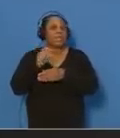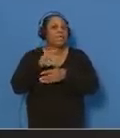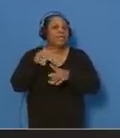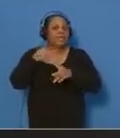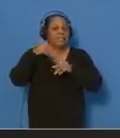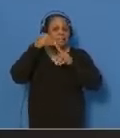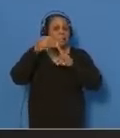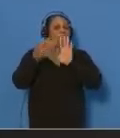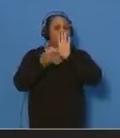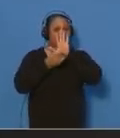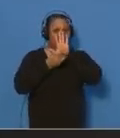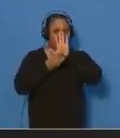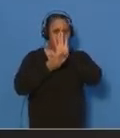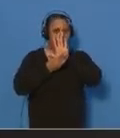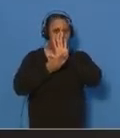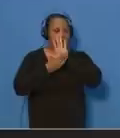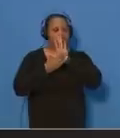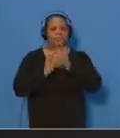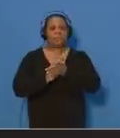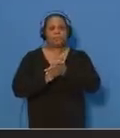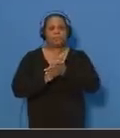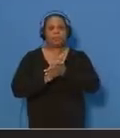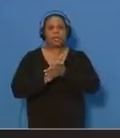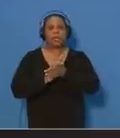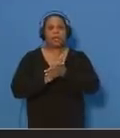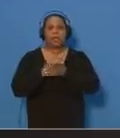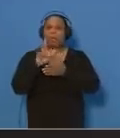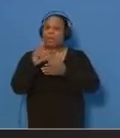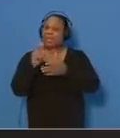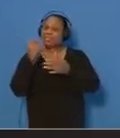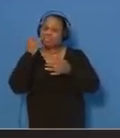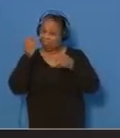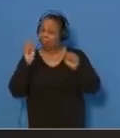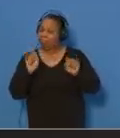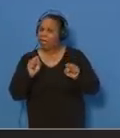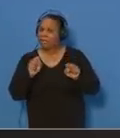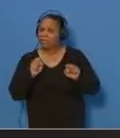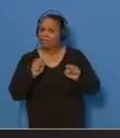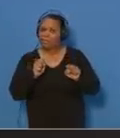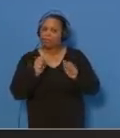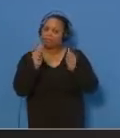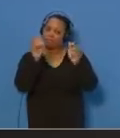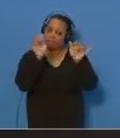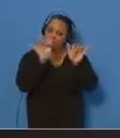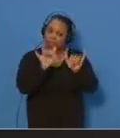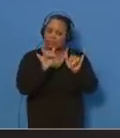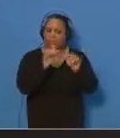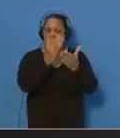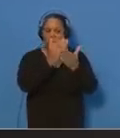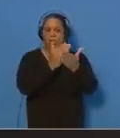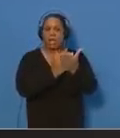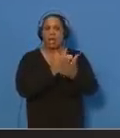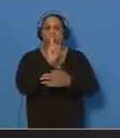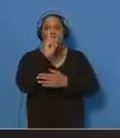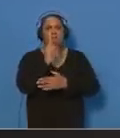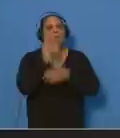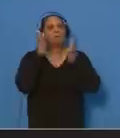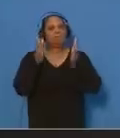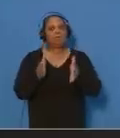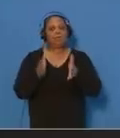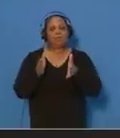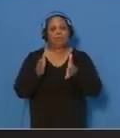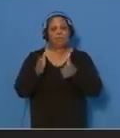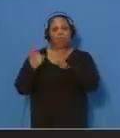dietary items. We ask if it is at all possible, in keeping with the guidelines, that one person makes the